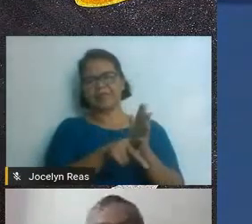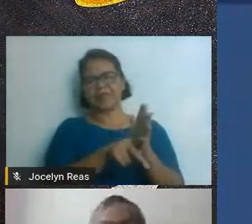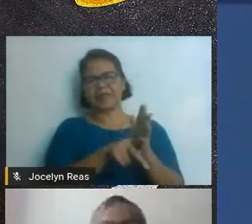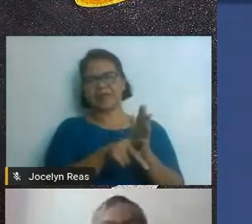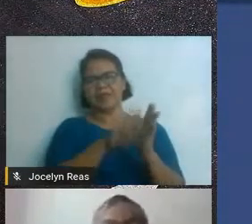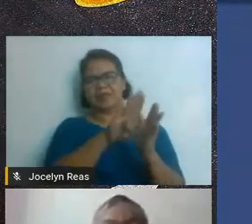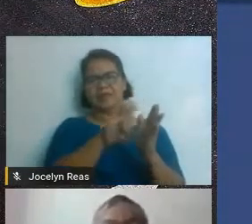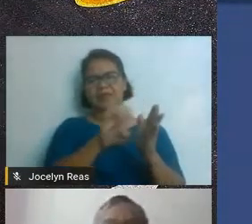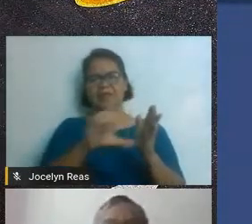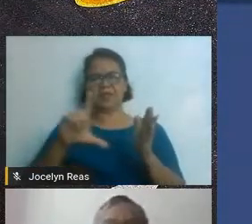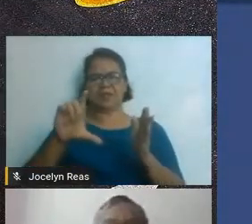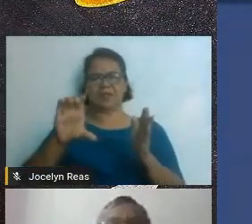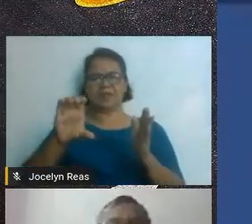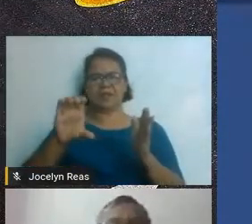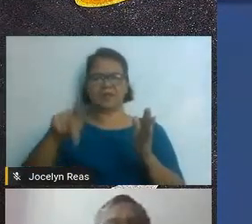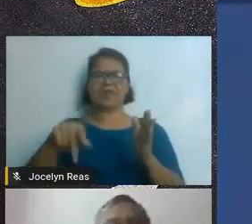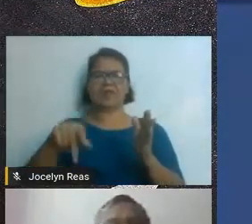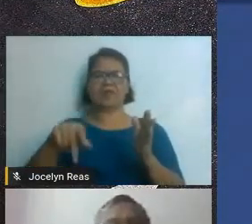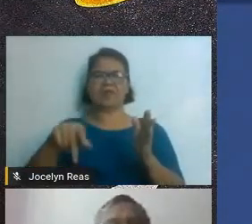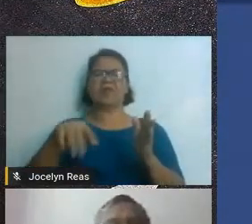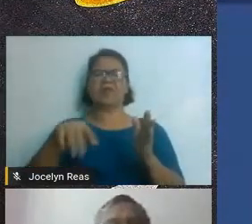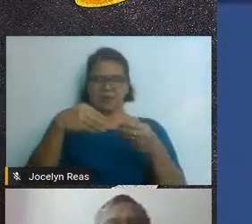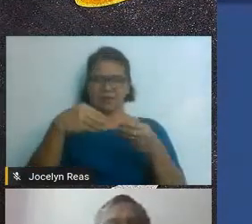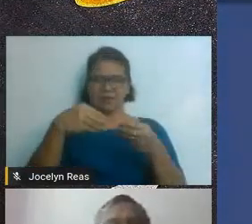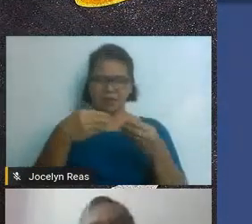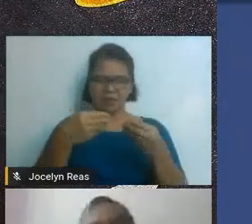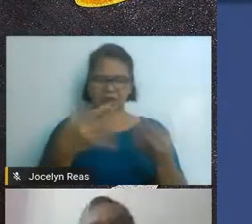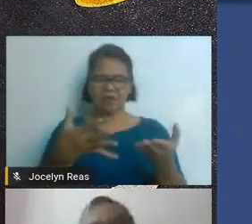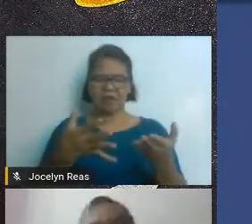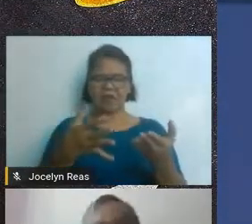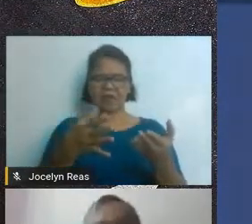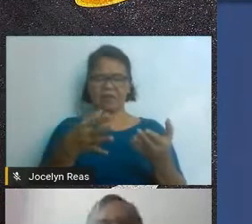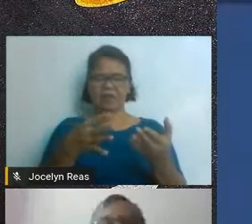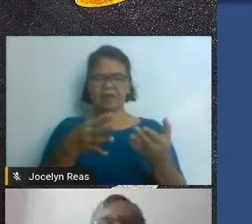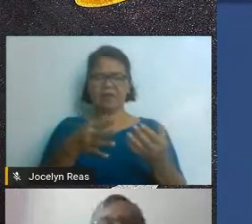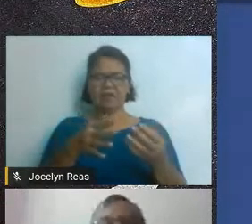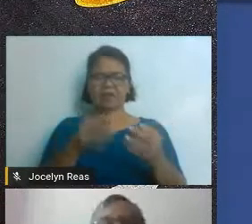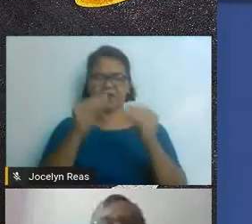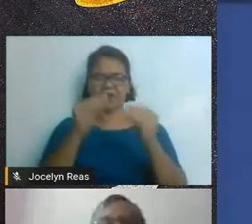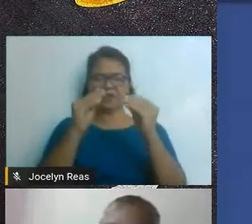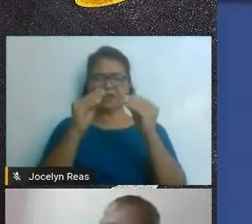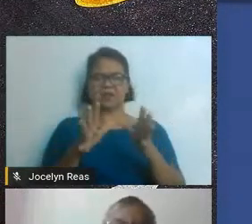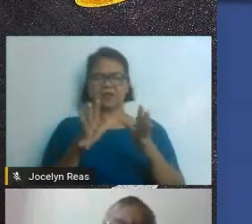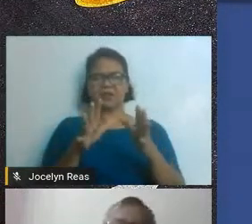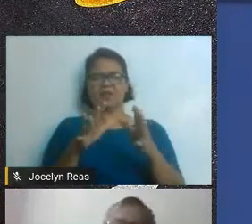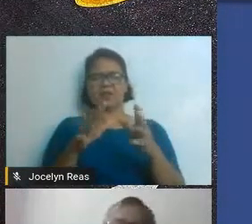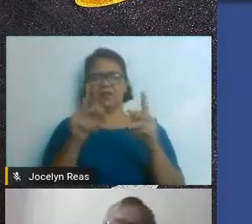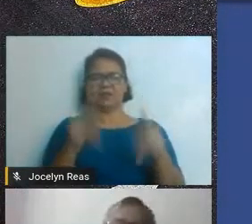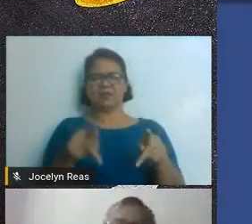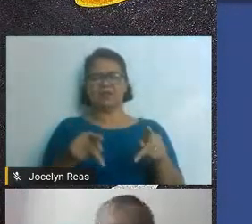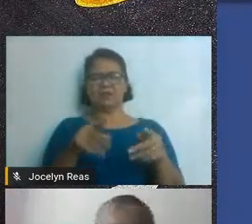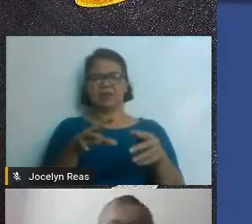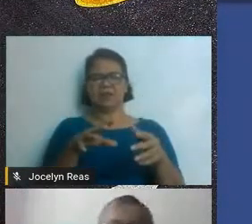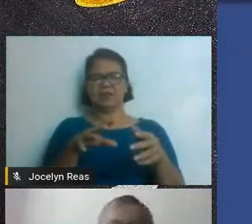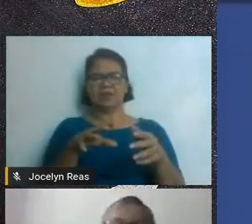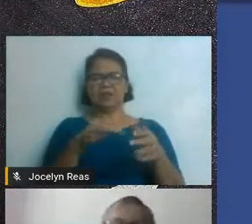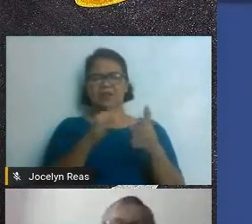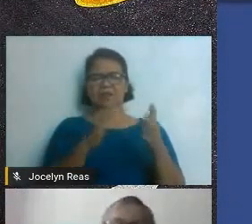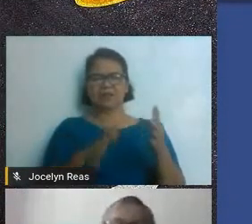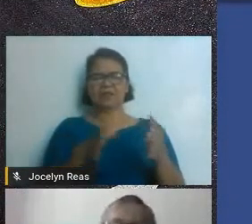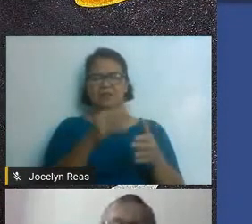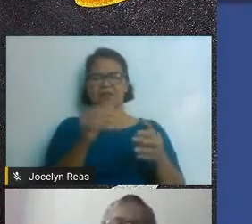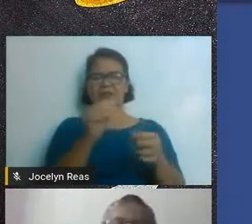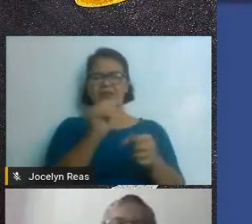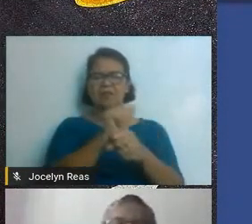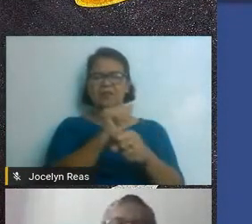facilitation of the safe return of teaching and non-teaching personnel and learners to our work and our schools. And we